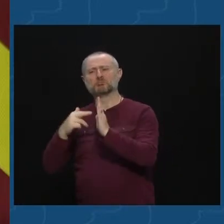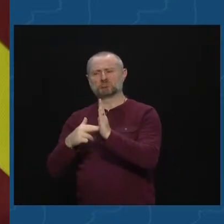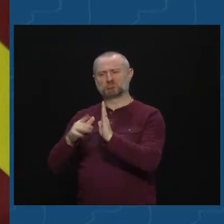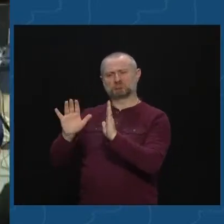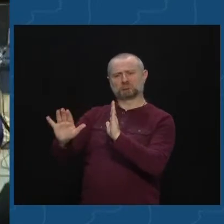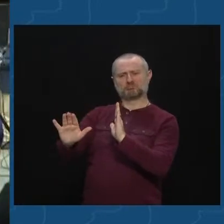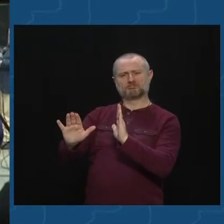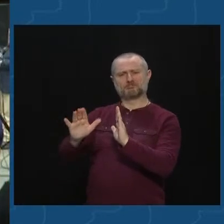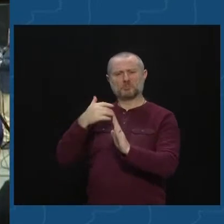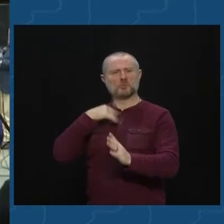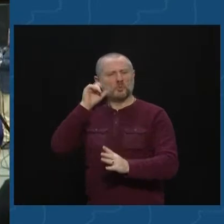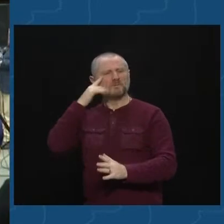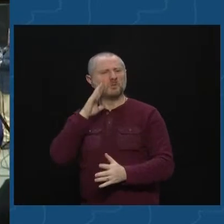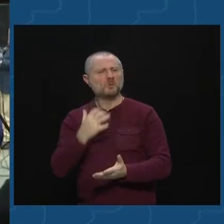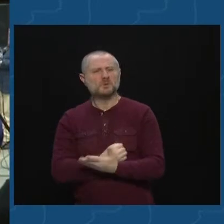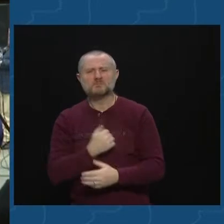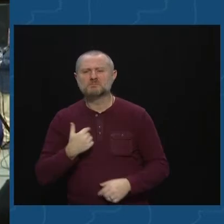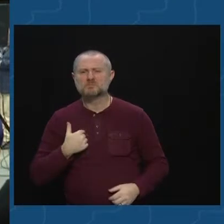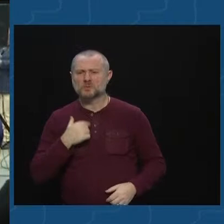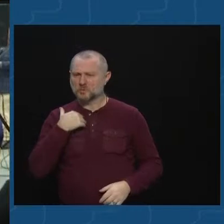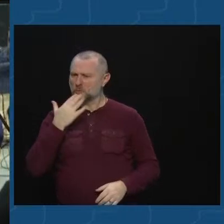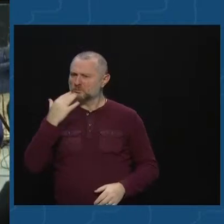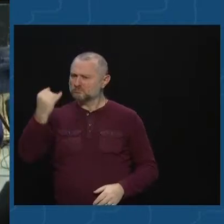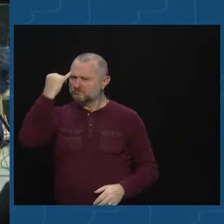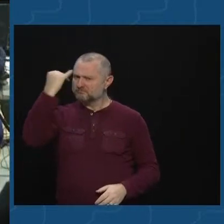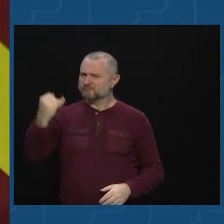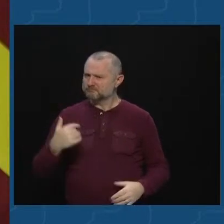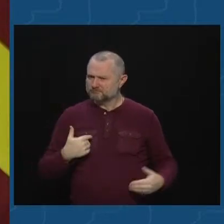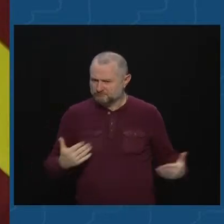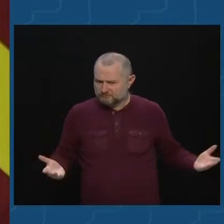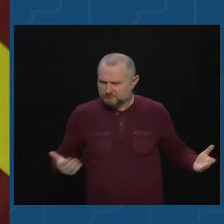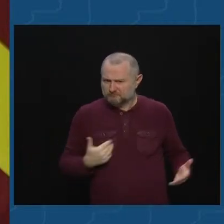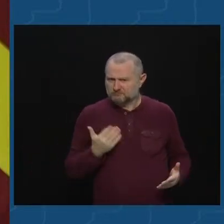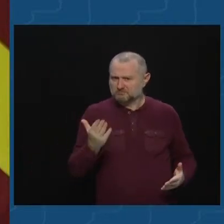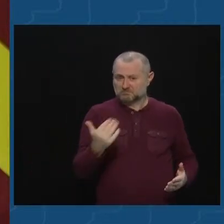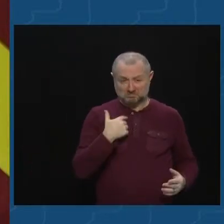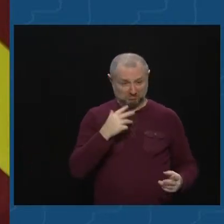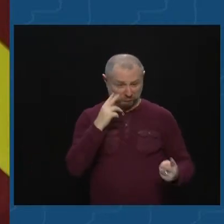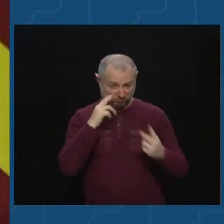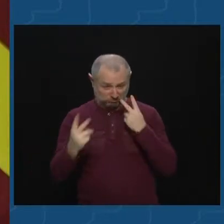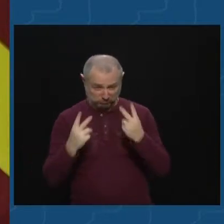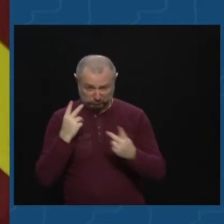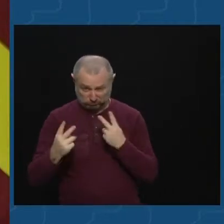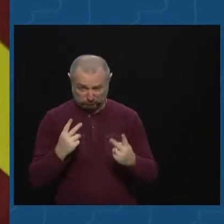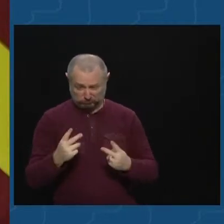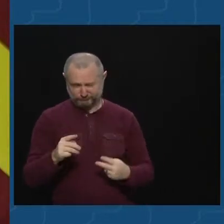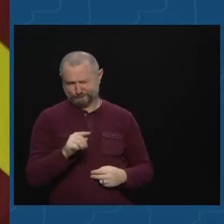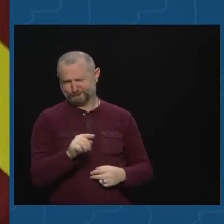question? Good? All right, thank you, everybody. Appreciate you coming out.